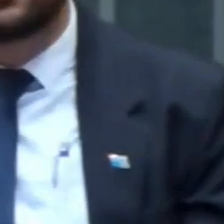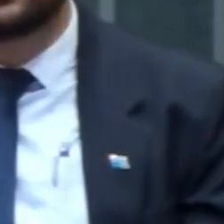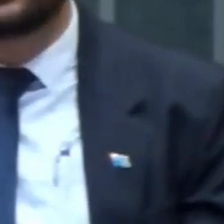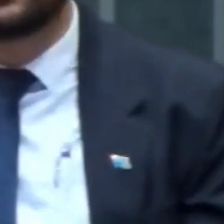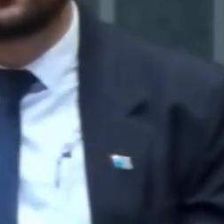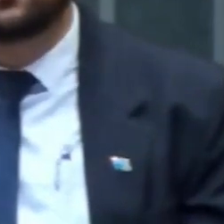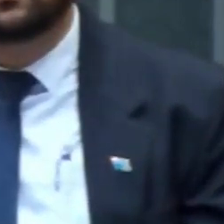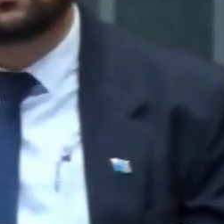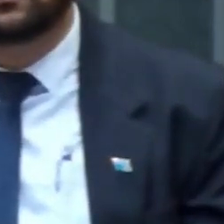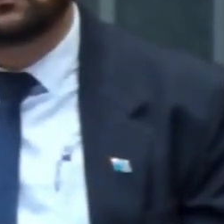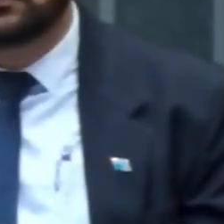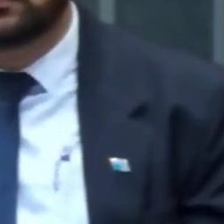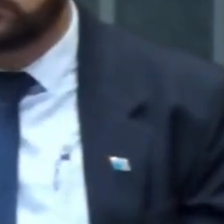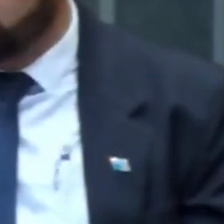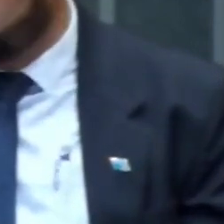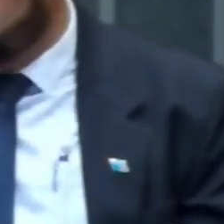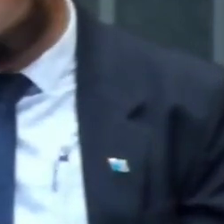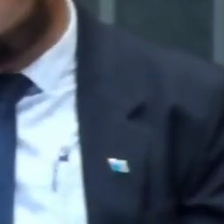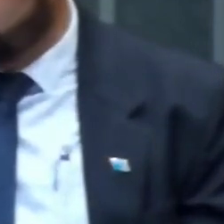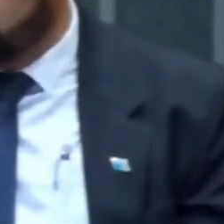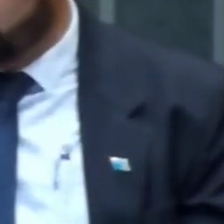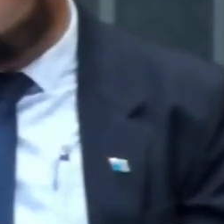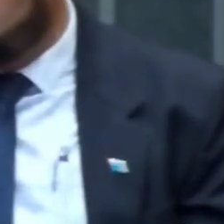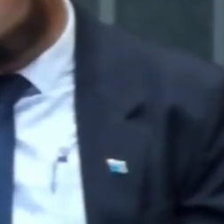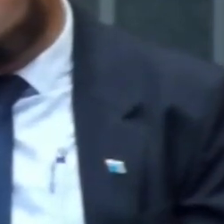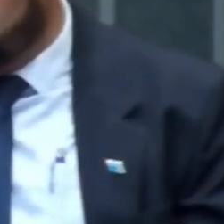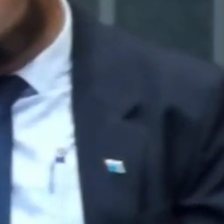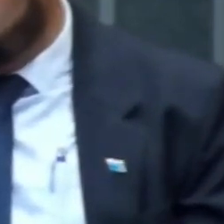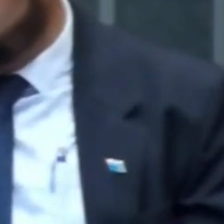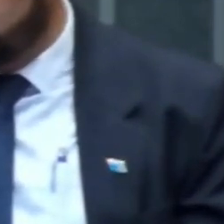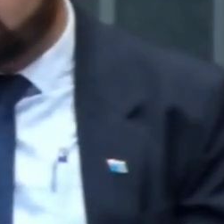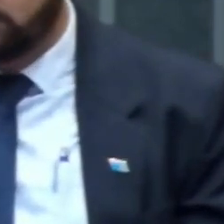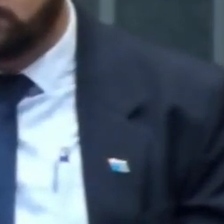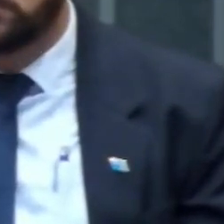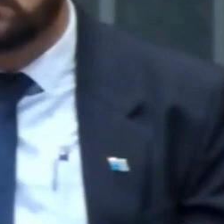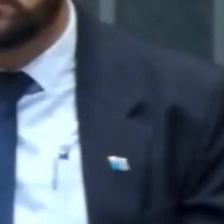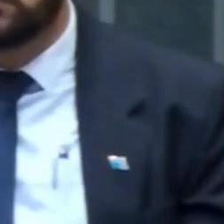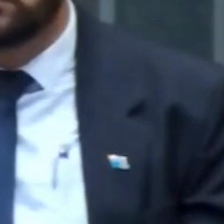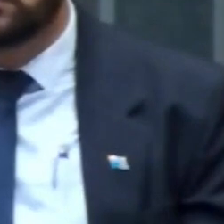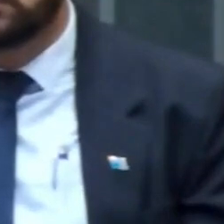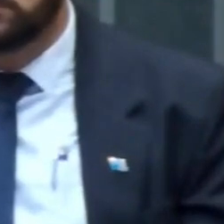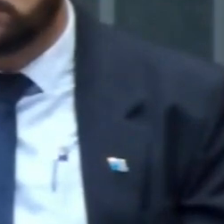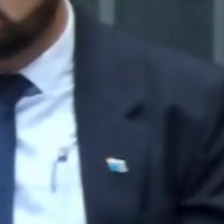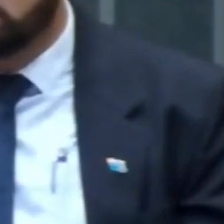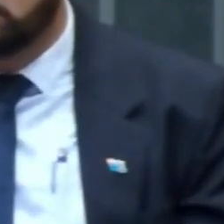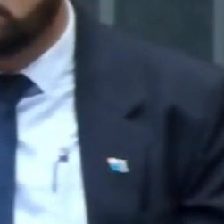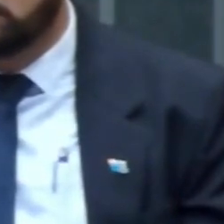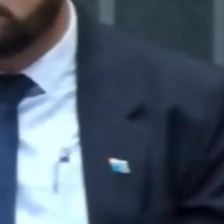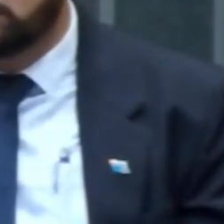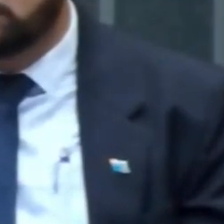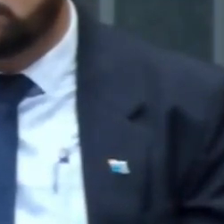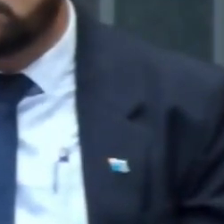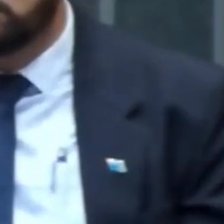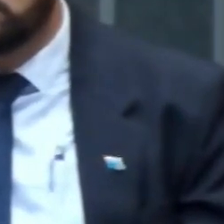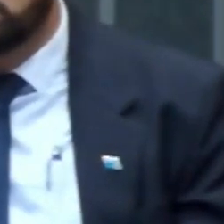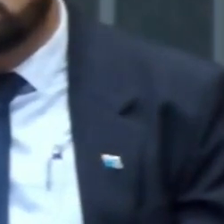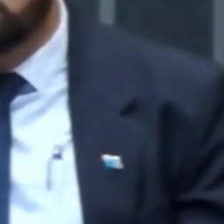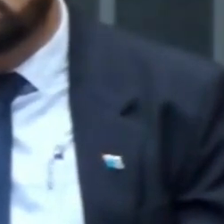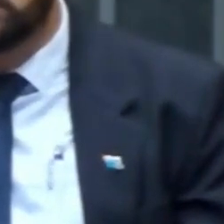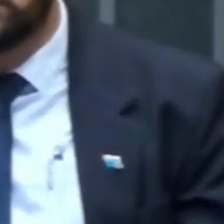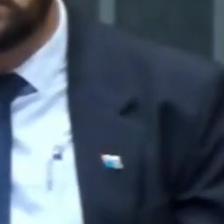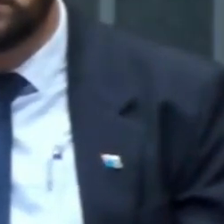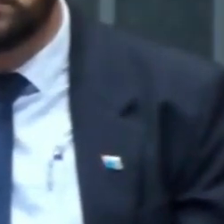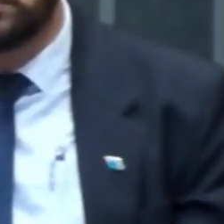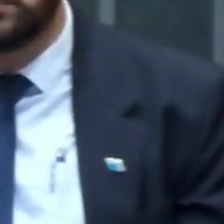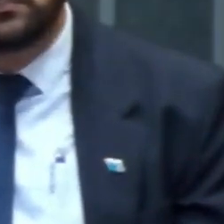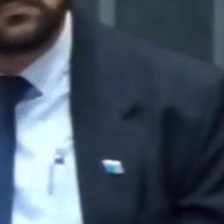die 2 or 3 days later. That's the difference between communicable diseases and non-communicable diseases.